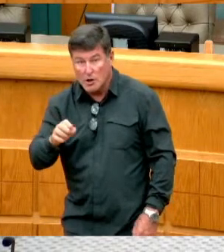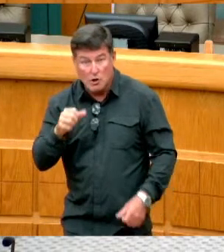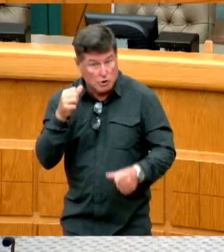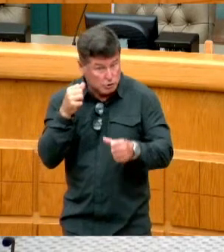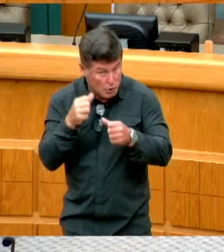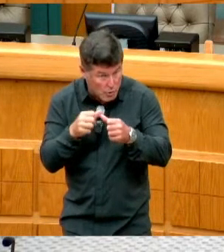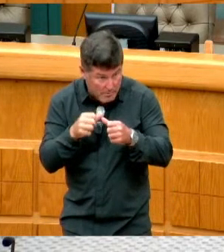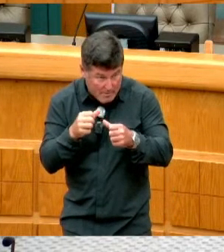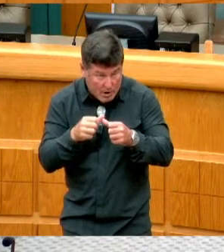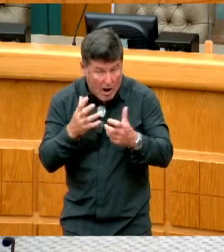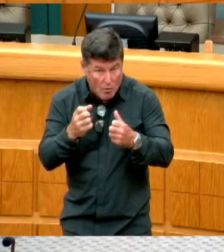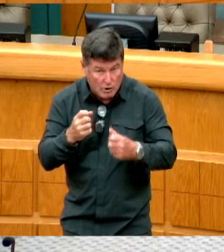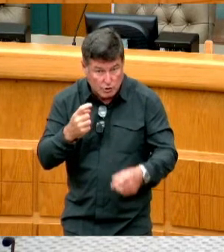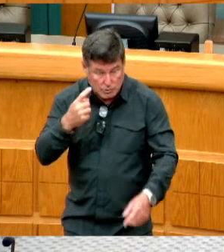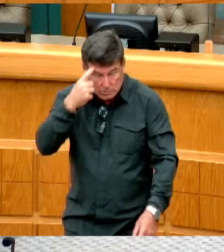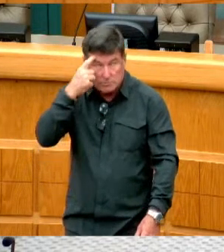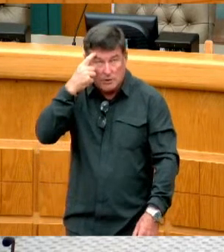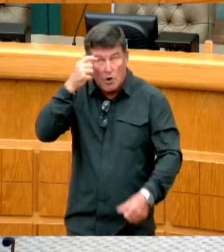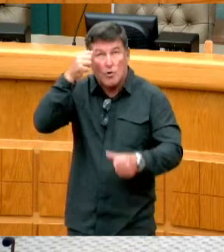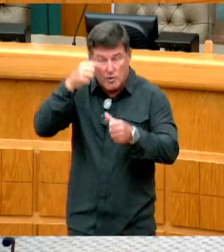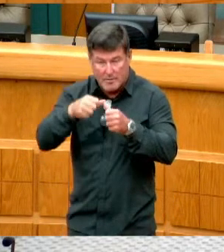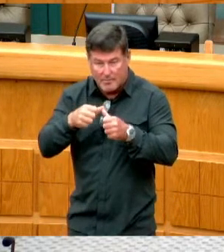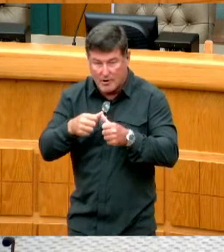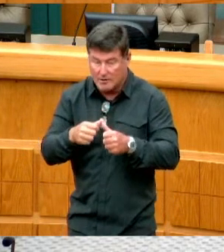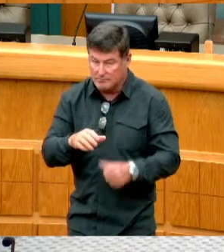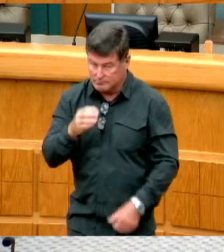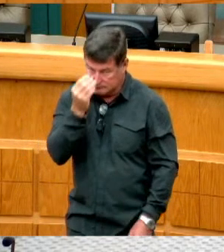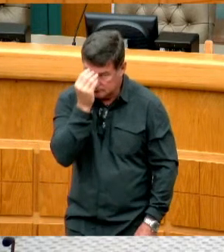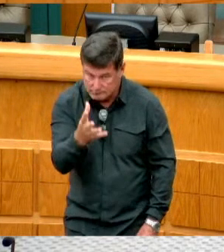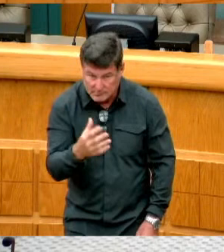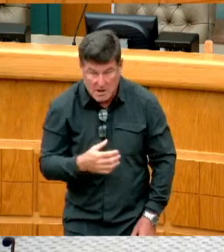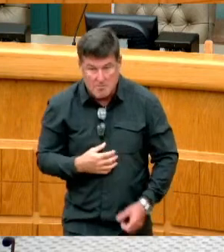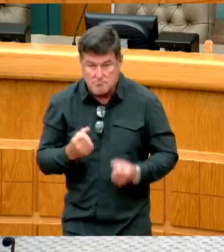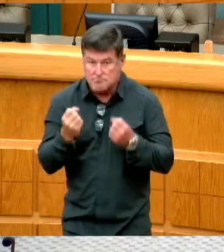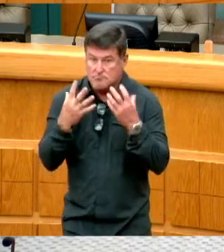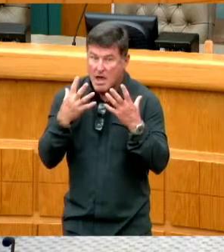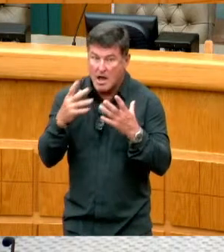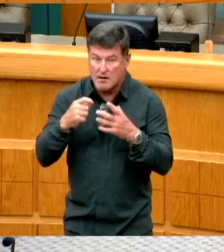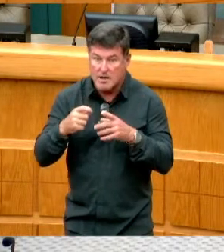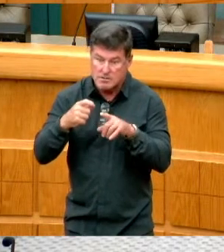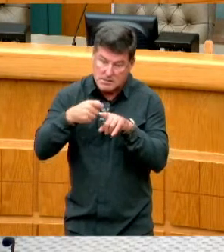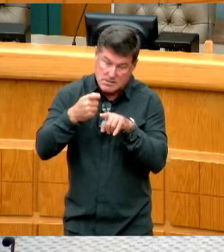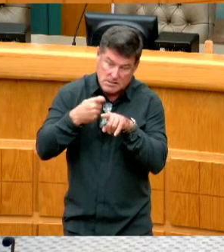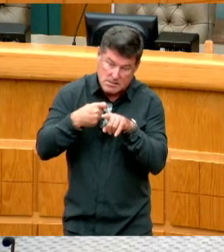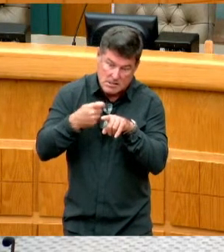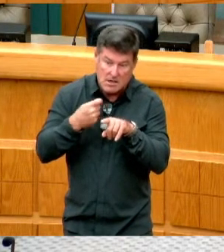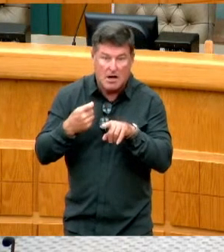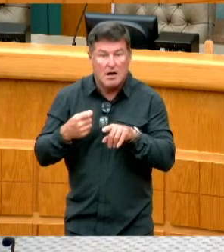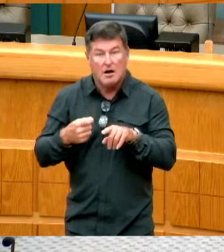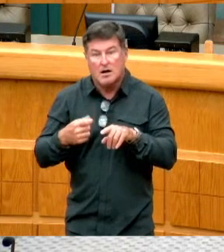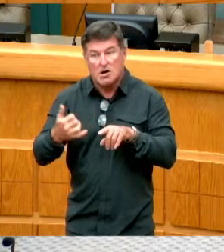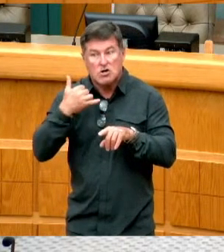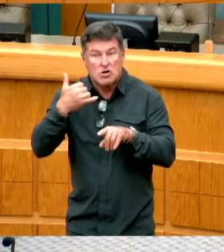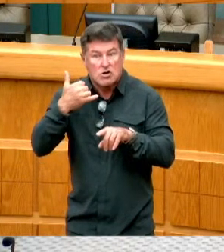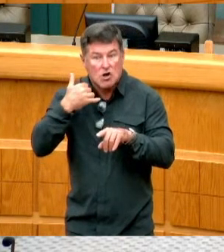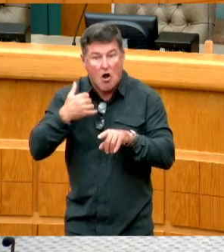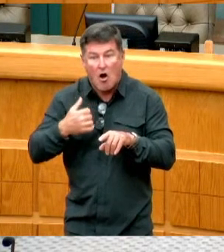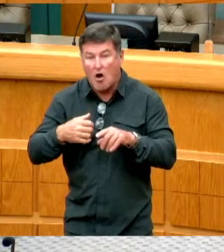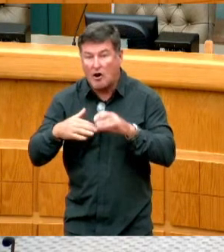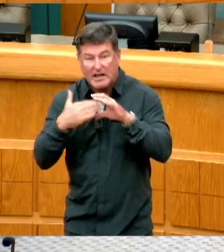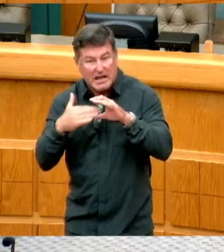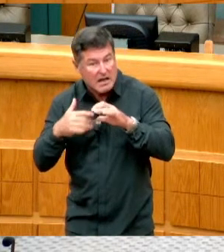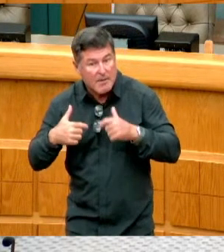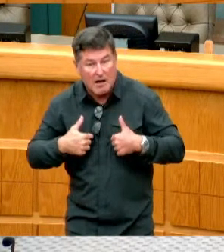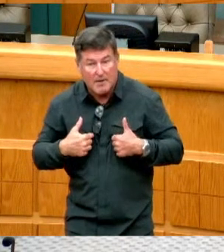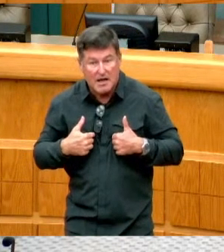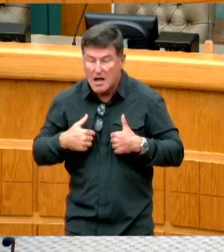same page. Now, boy, do I get a lot of emails and calls to answer, and it seems like they're such simple